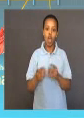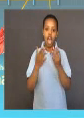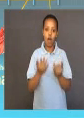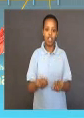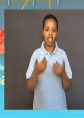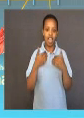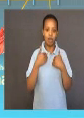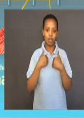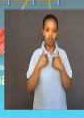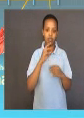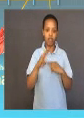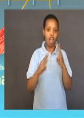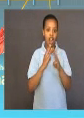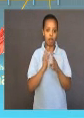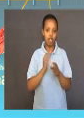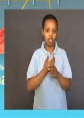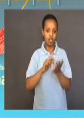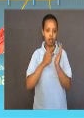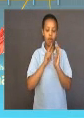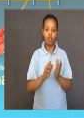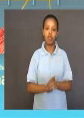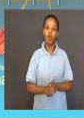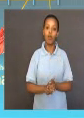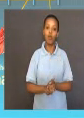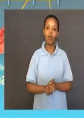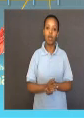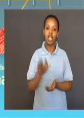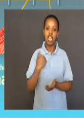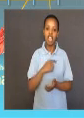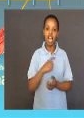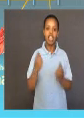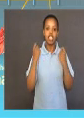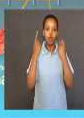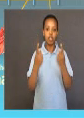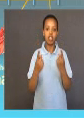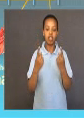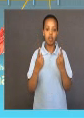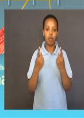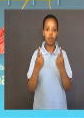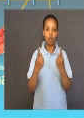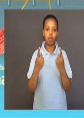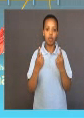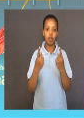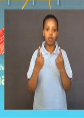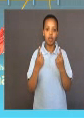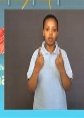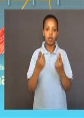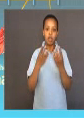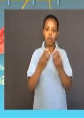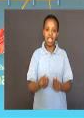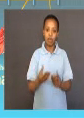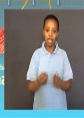of our world. We understand that during the process